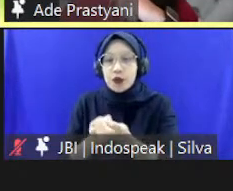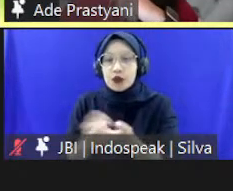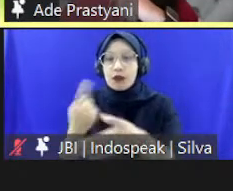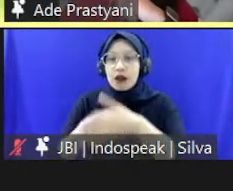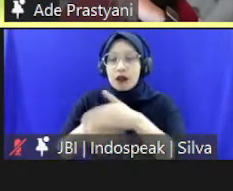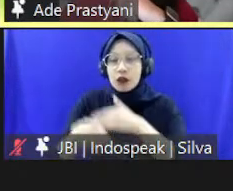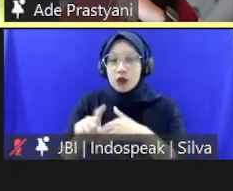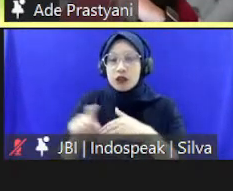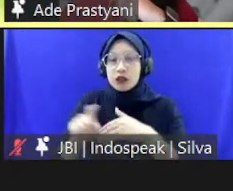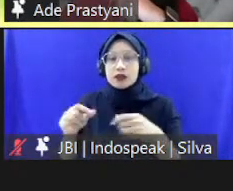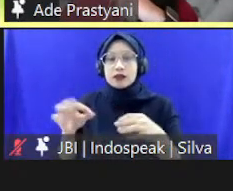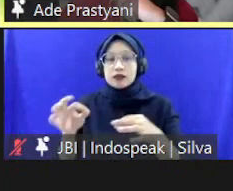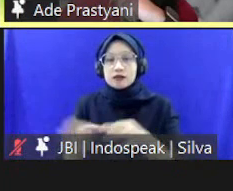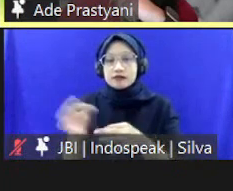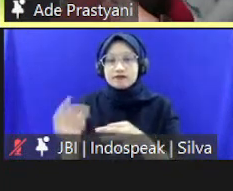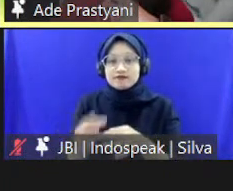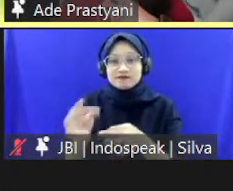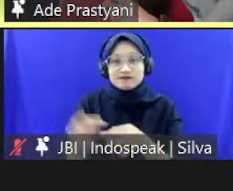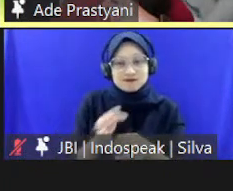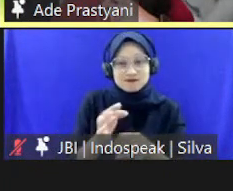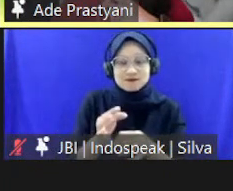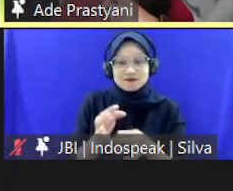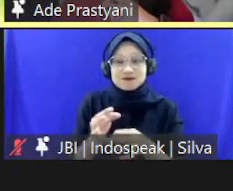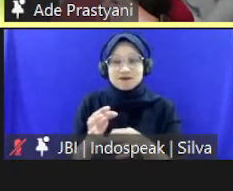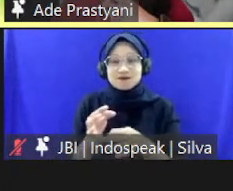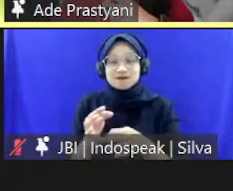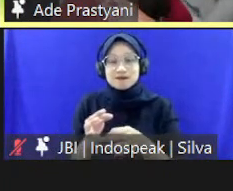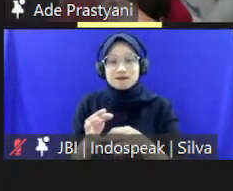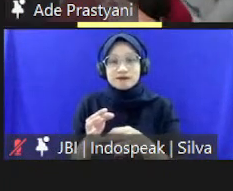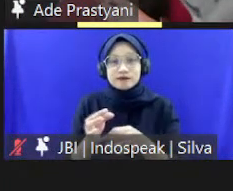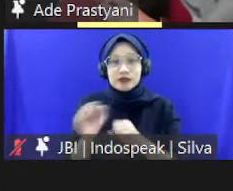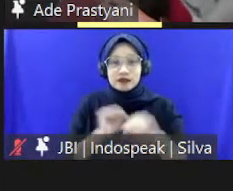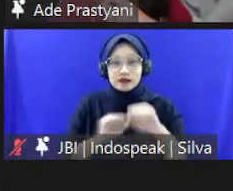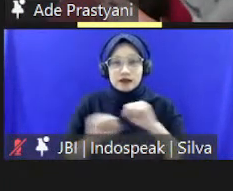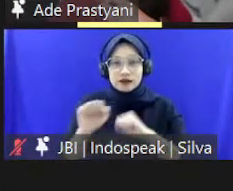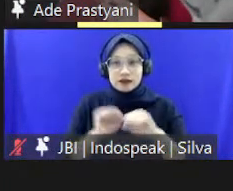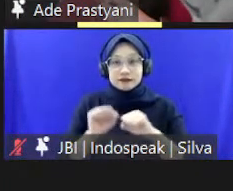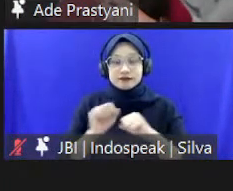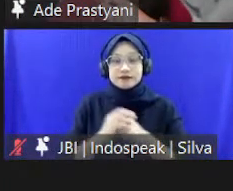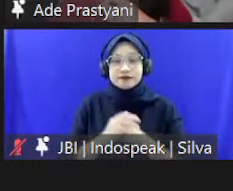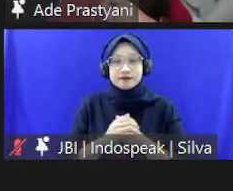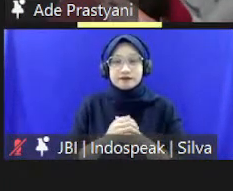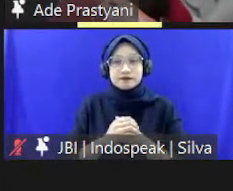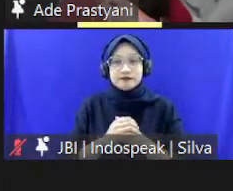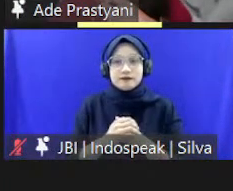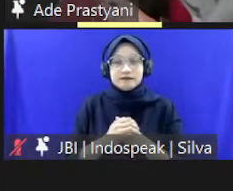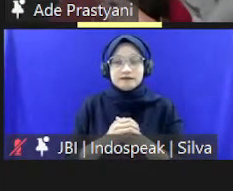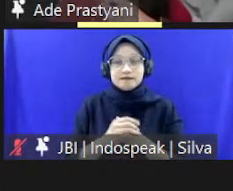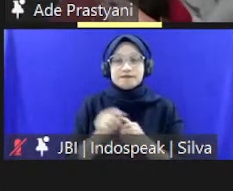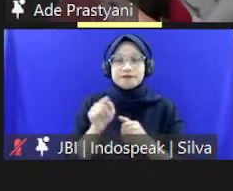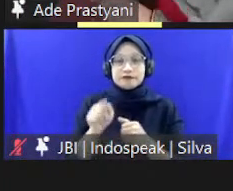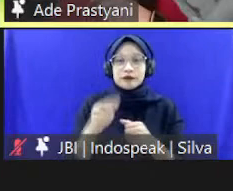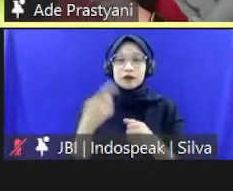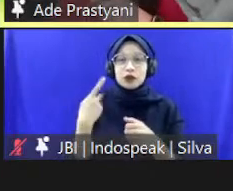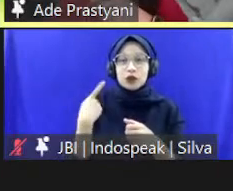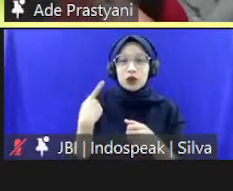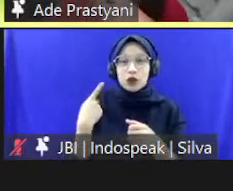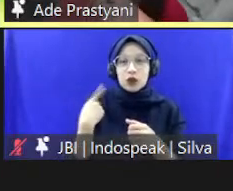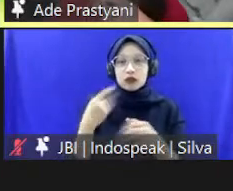patients they help. Slide. Asti, would you mind to wrap up, Asti? Slide,